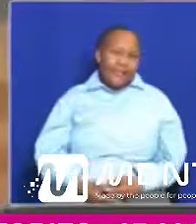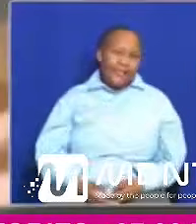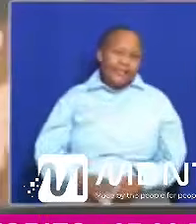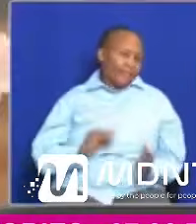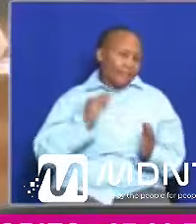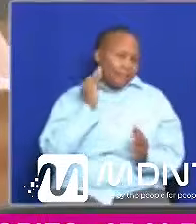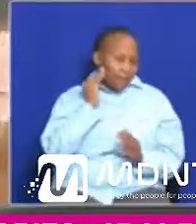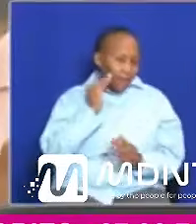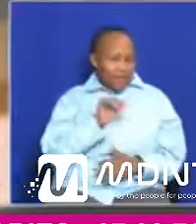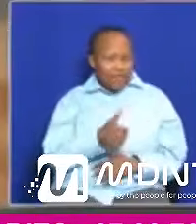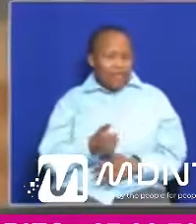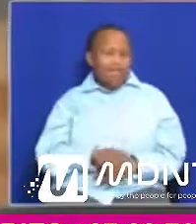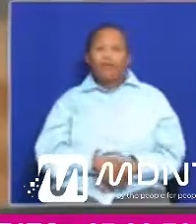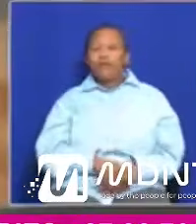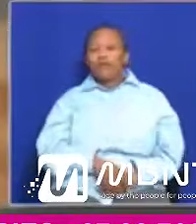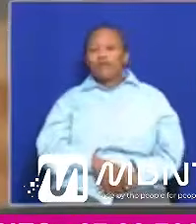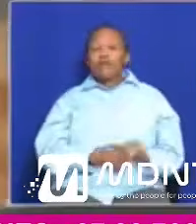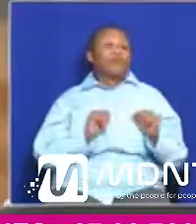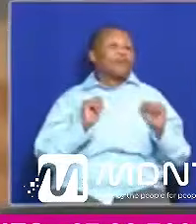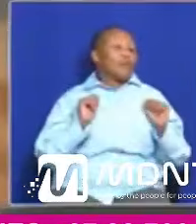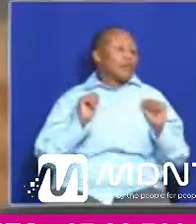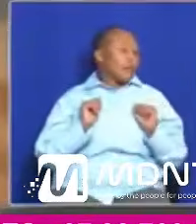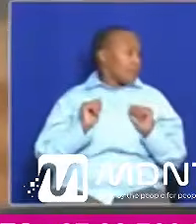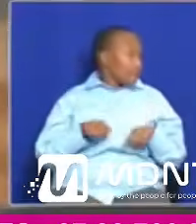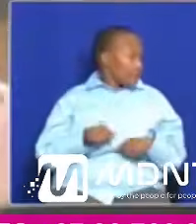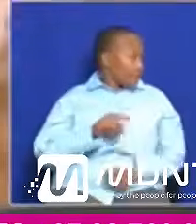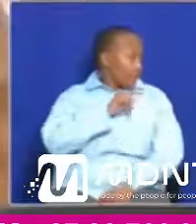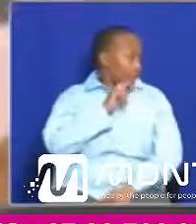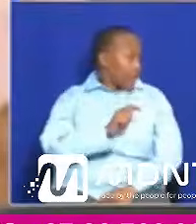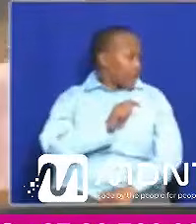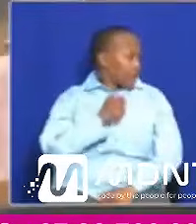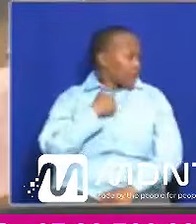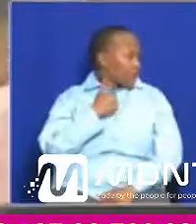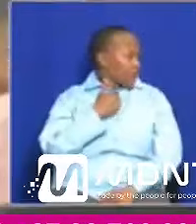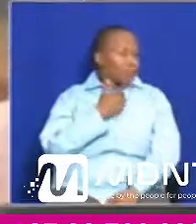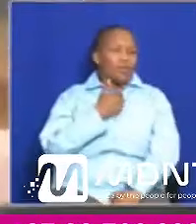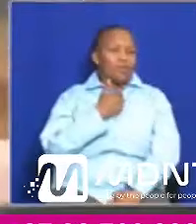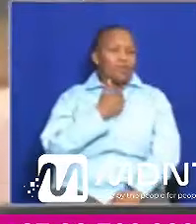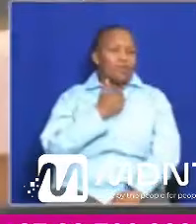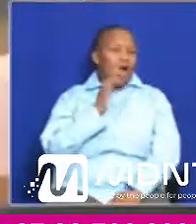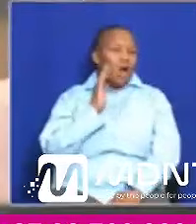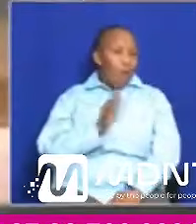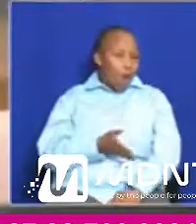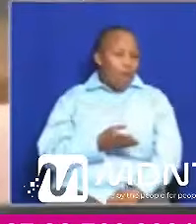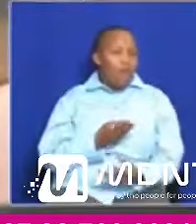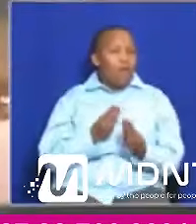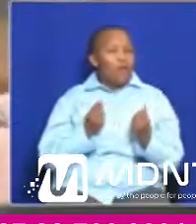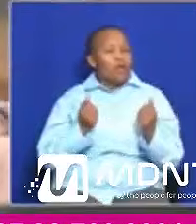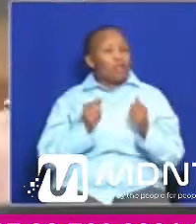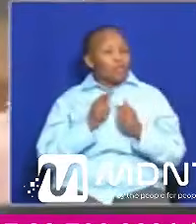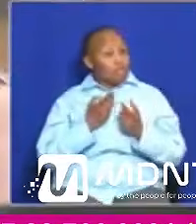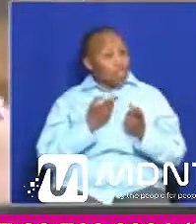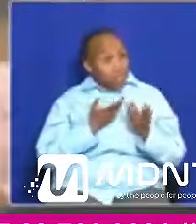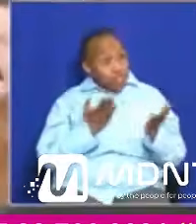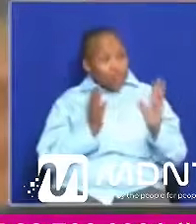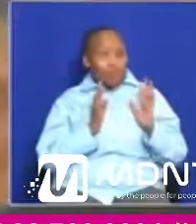me, I would, I don't know what the time is now, I will address you on that issue first thing in the morning. I